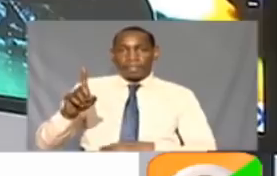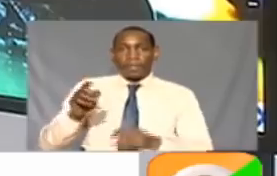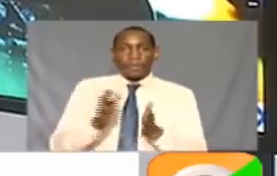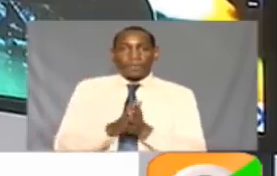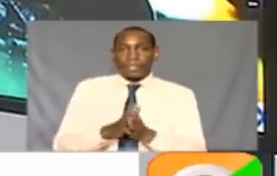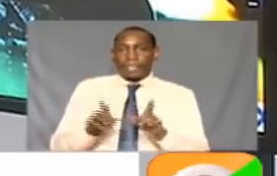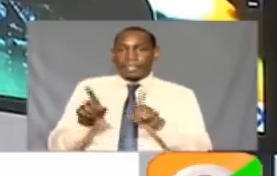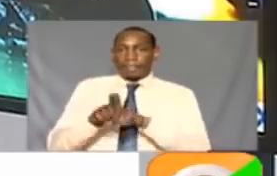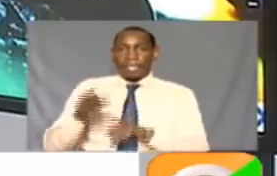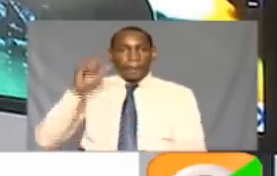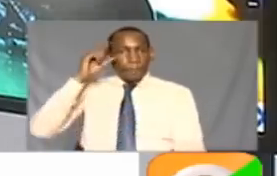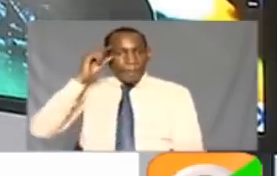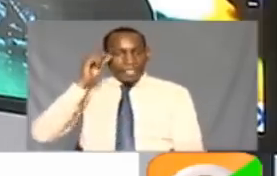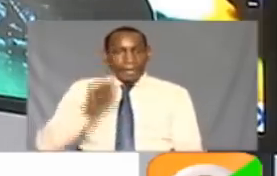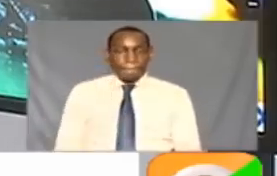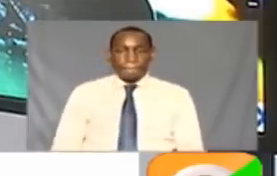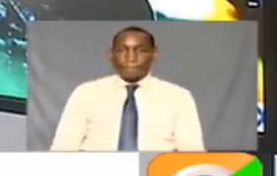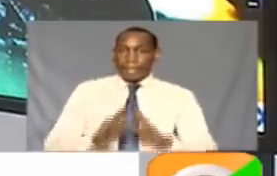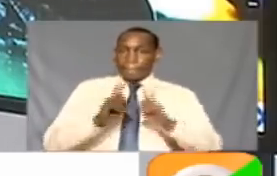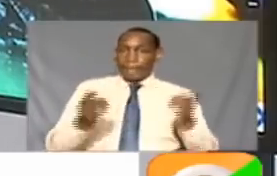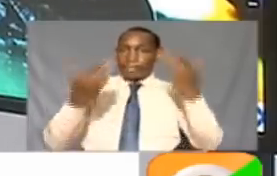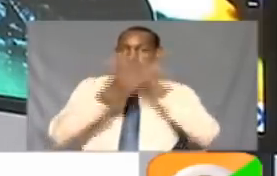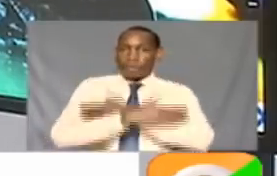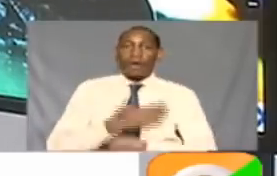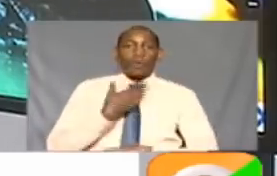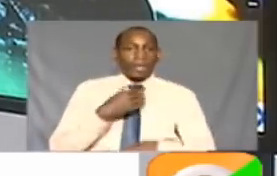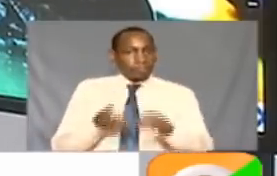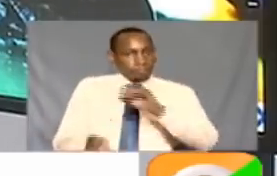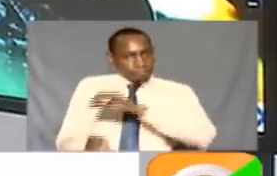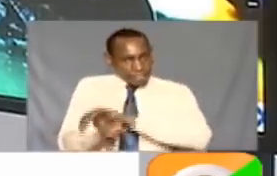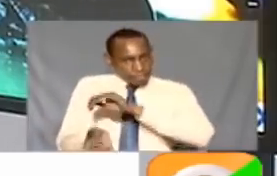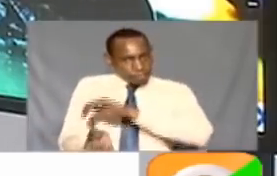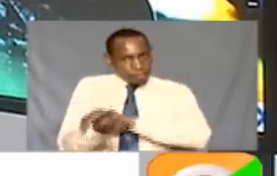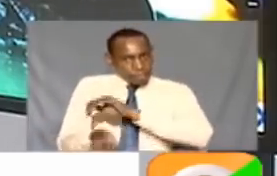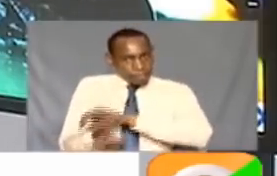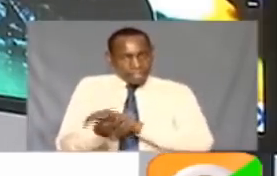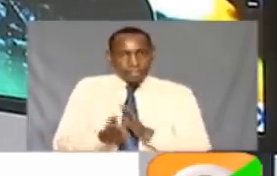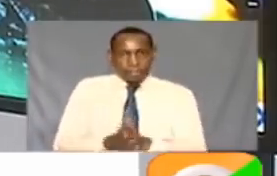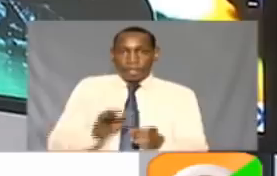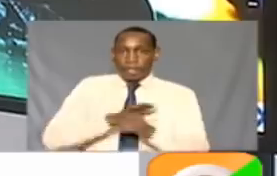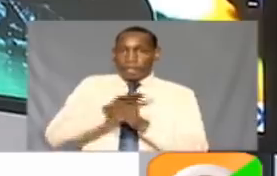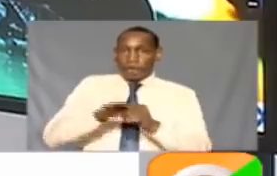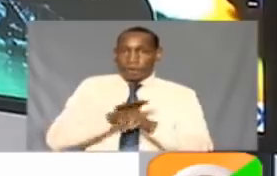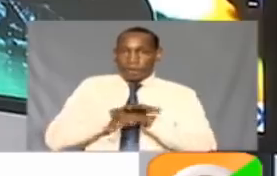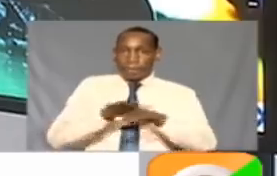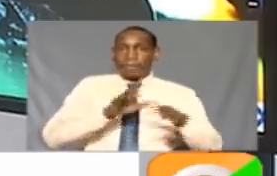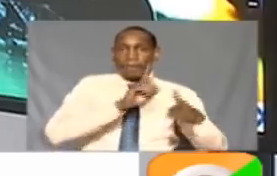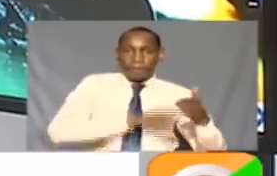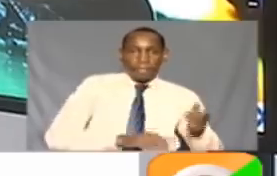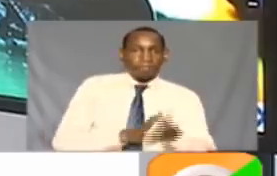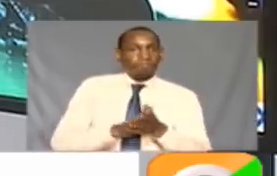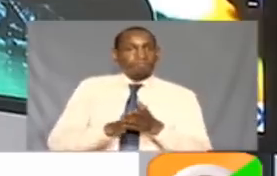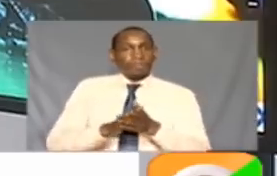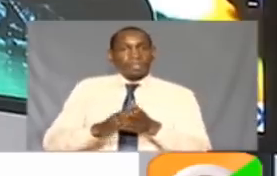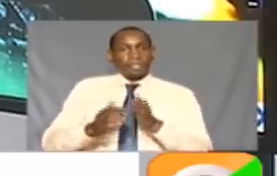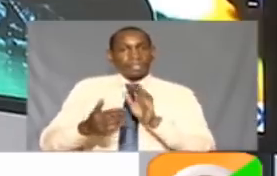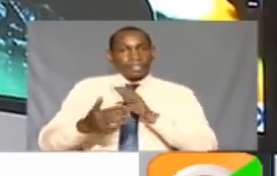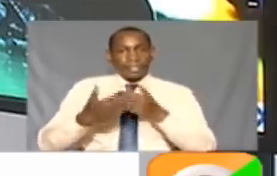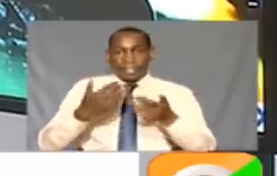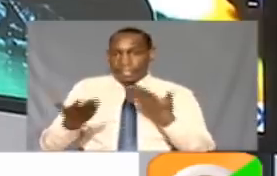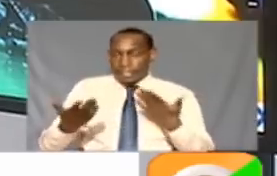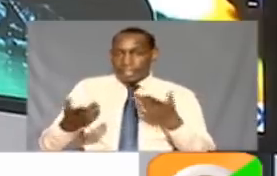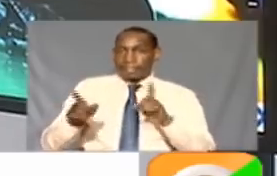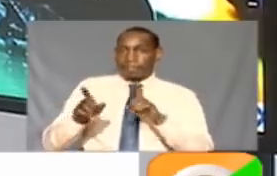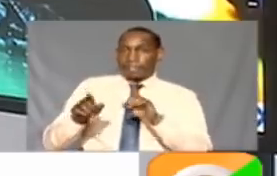and even in Mombasa. But tonight, I want to break it down for you. What is the coronavirus, the symptoms that healthcare officials are looking